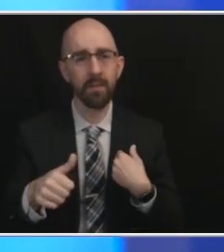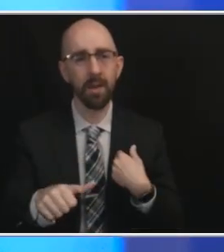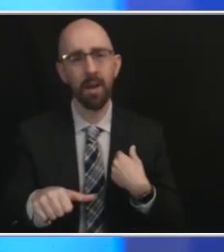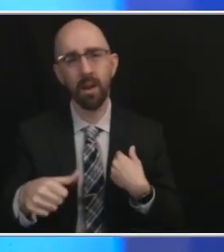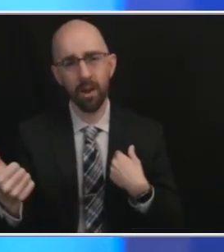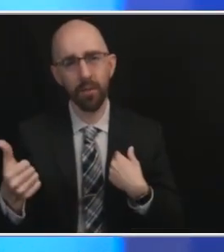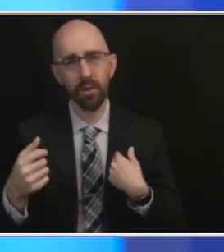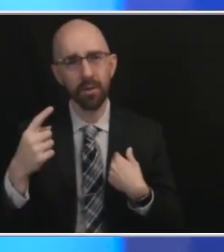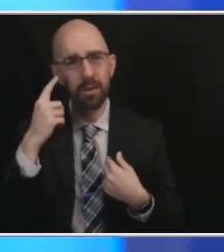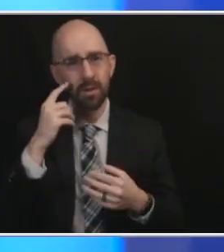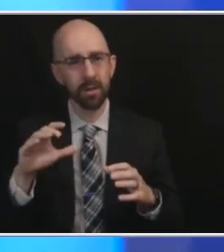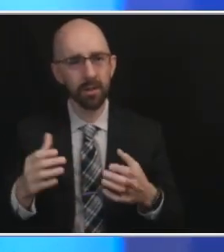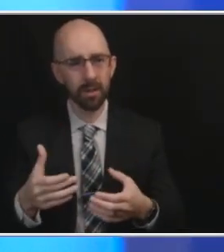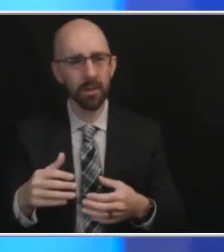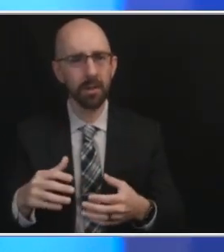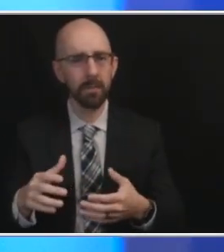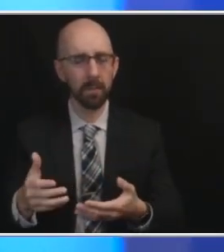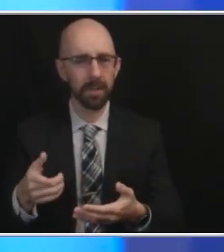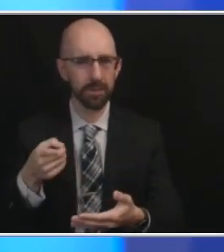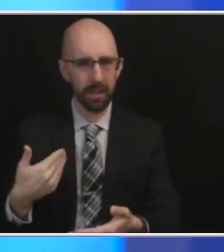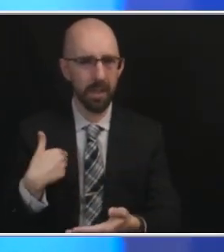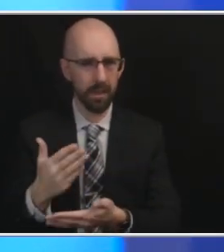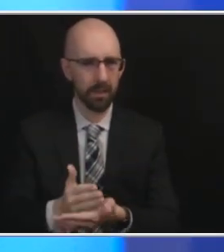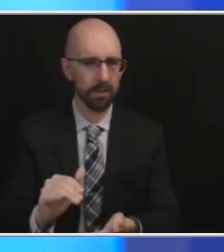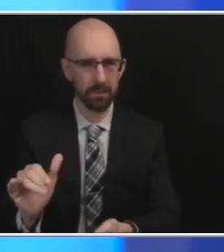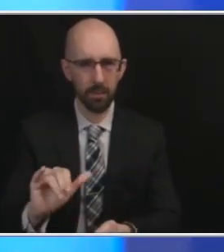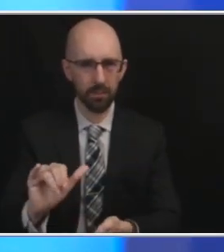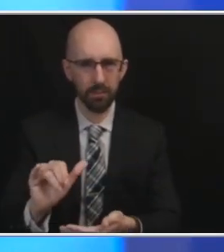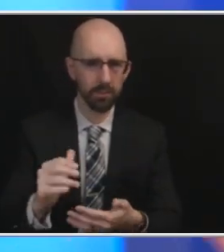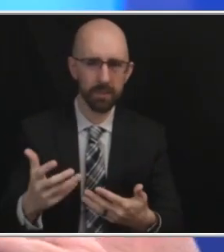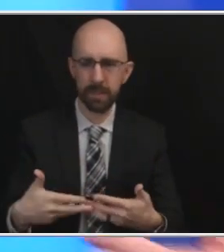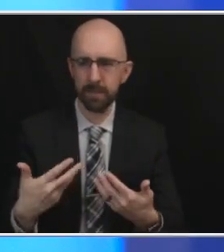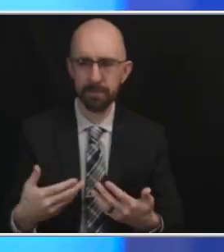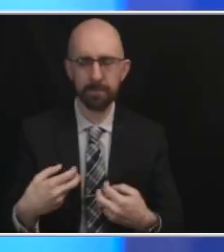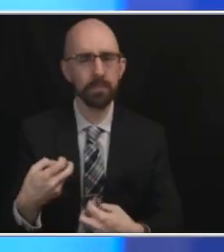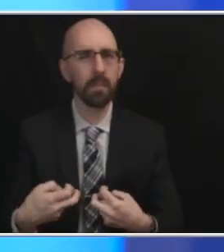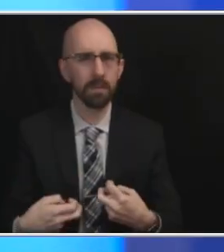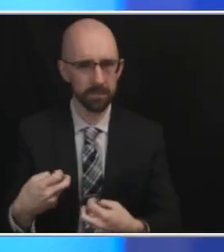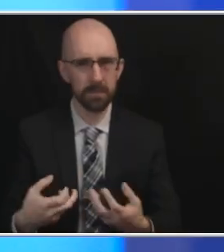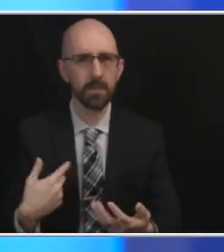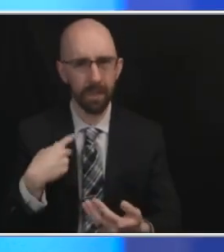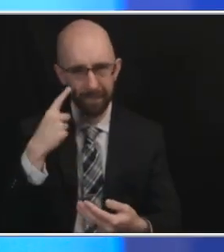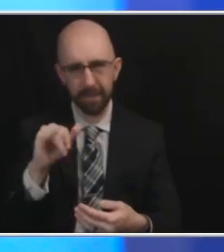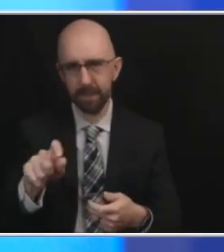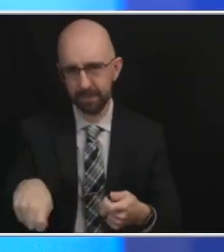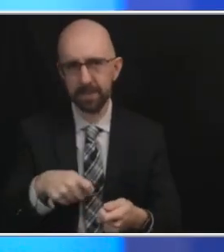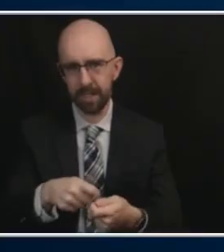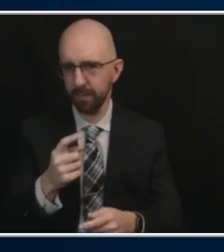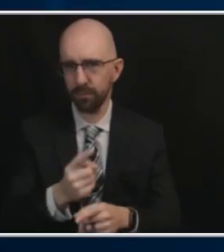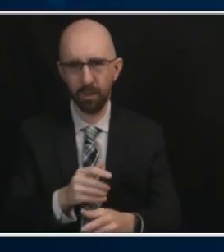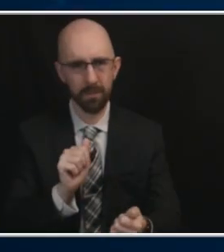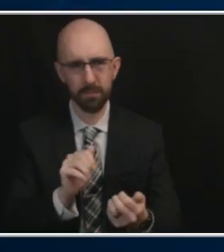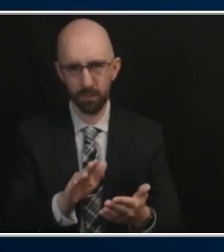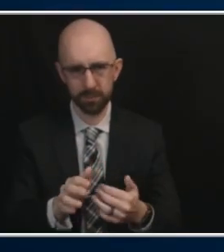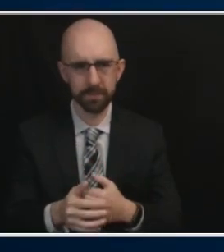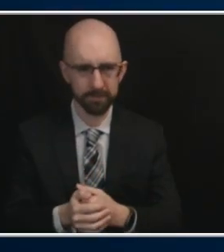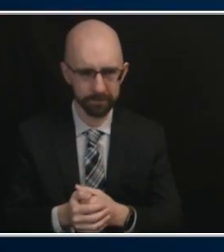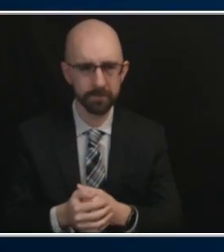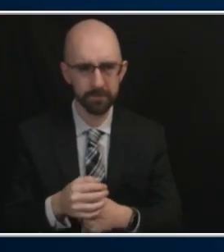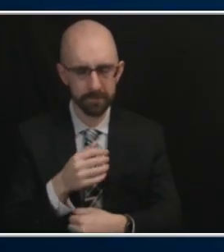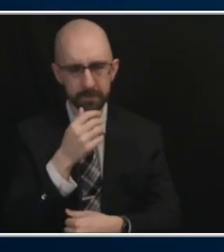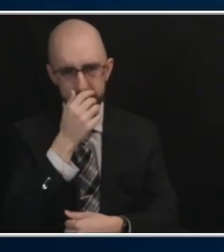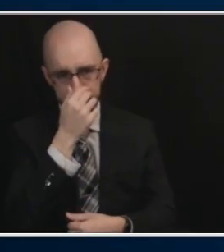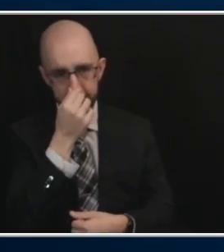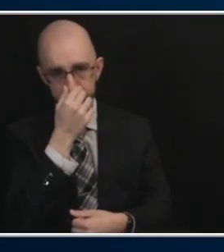populations that have some similar problems. So I think this is exactly the right approach. Yeah. Vera has